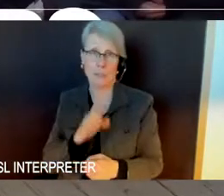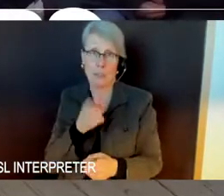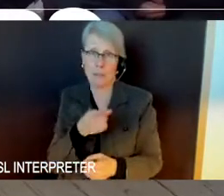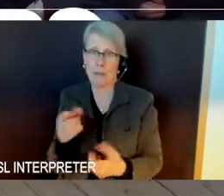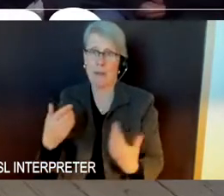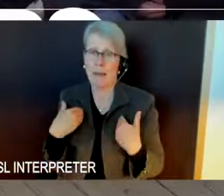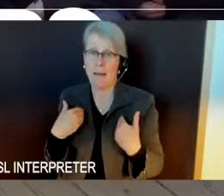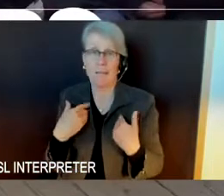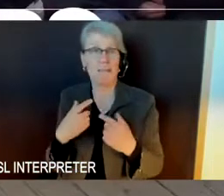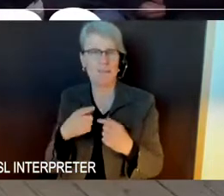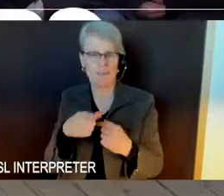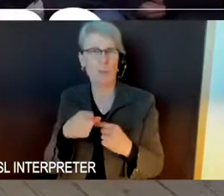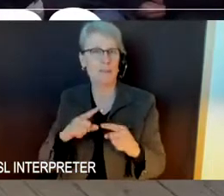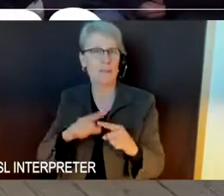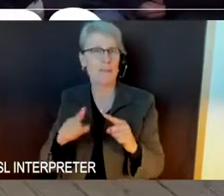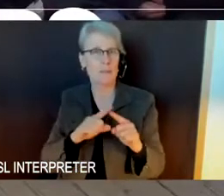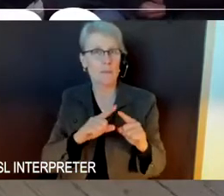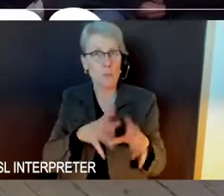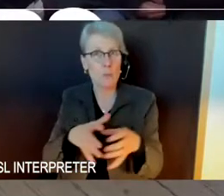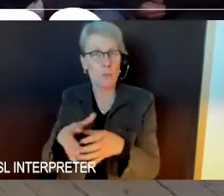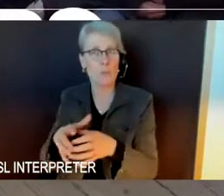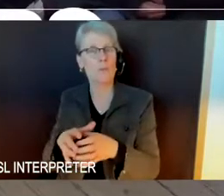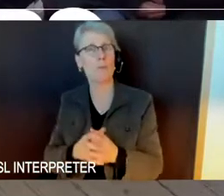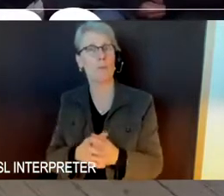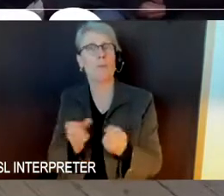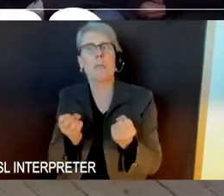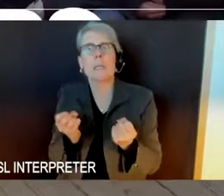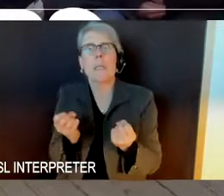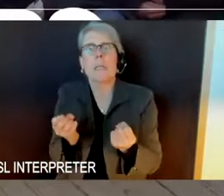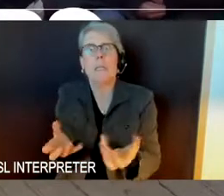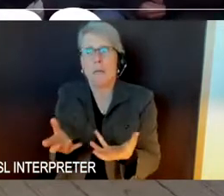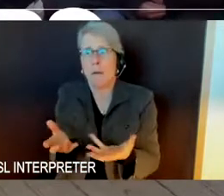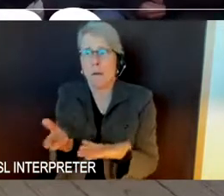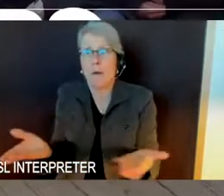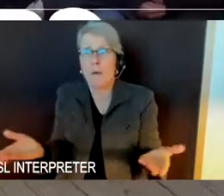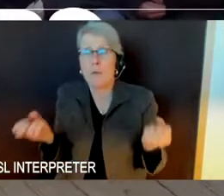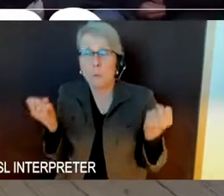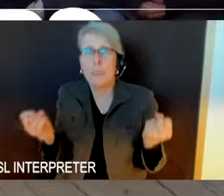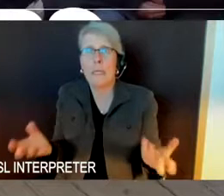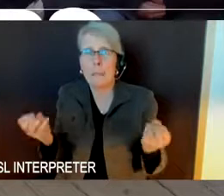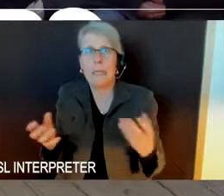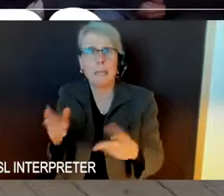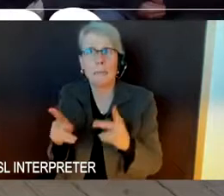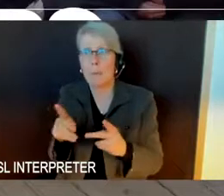interest. Essentially, you have, with these movements, a challenge of abundance because you have